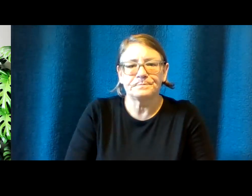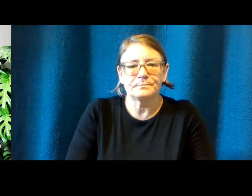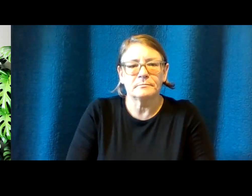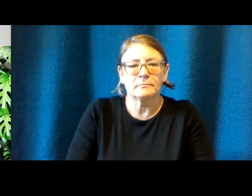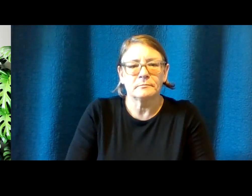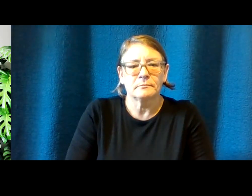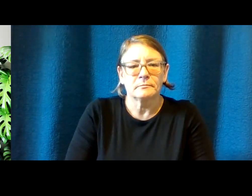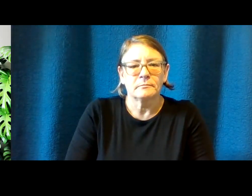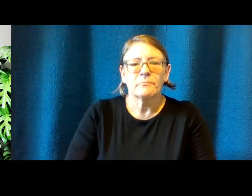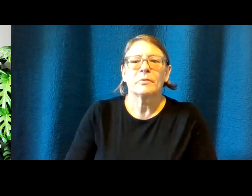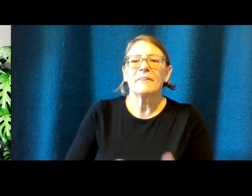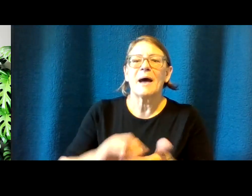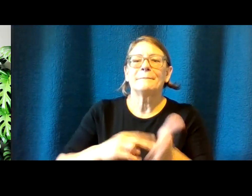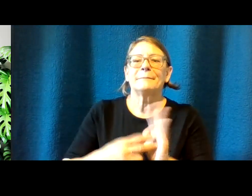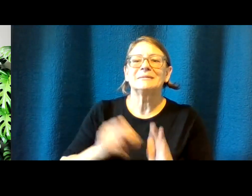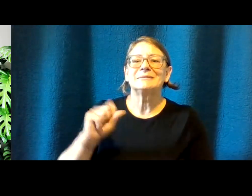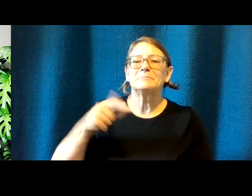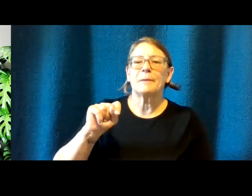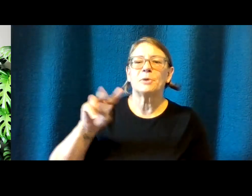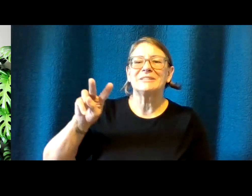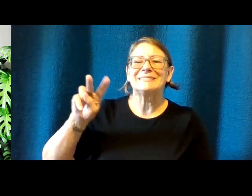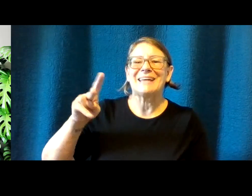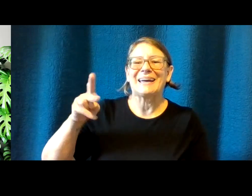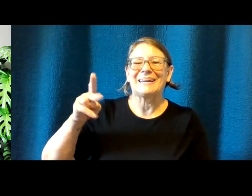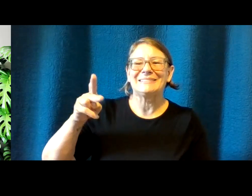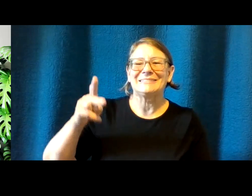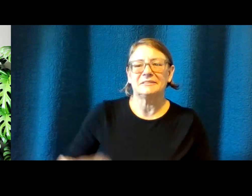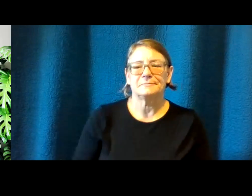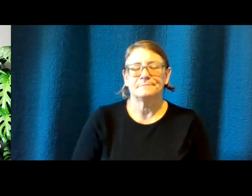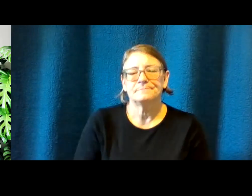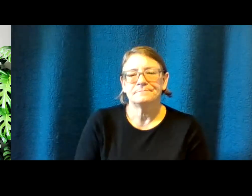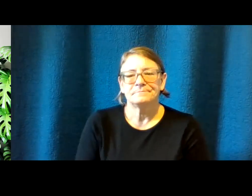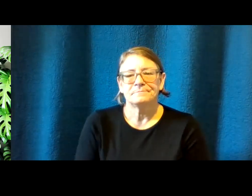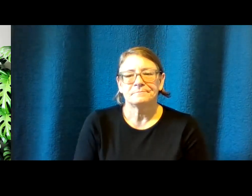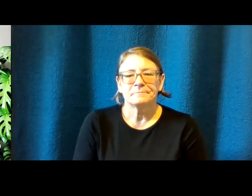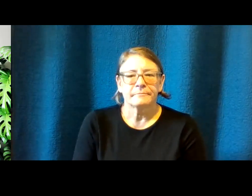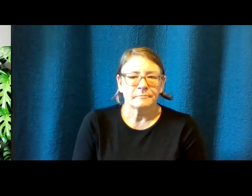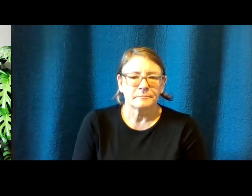So that would be the 2nd, September 2nd